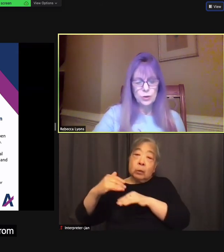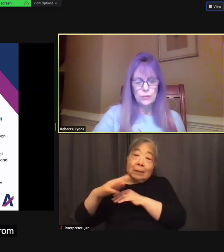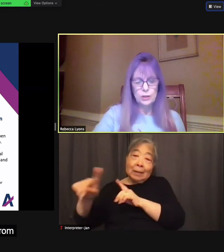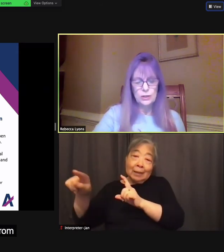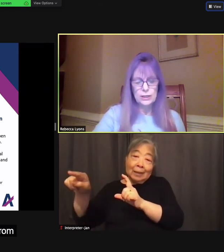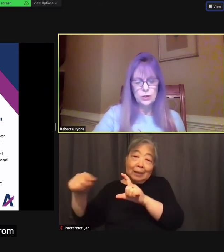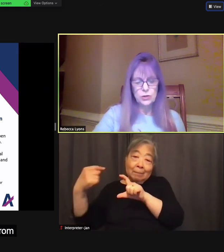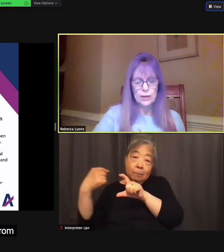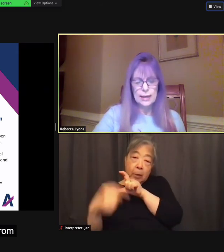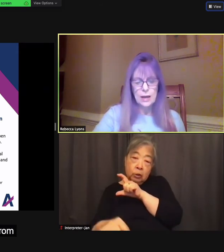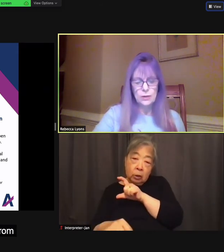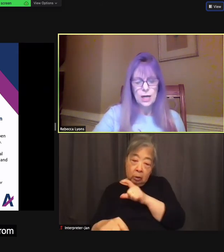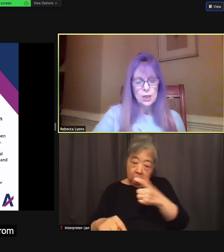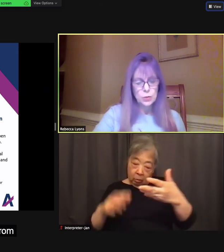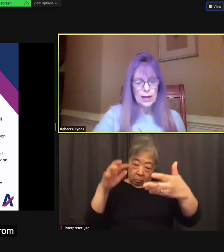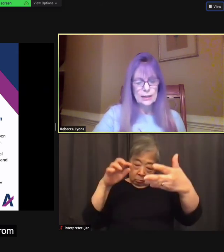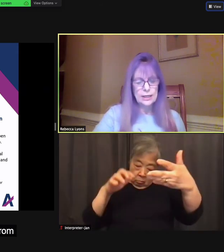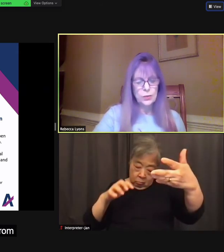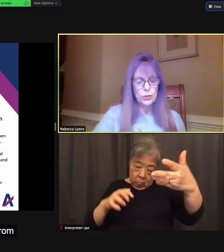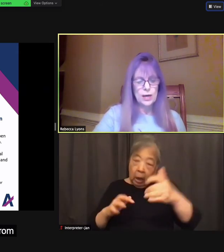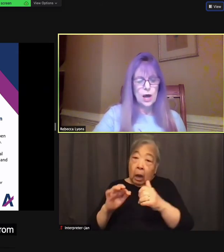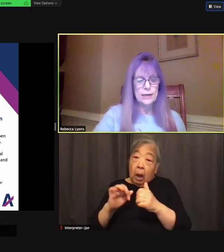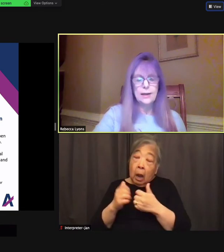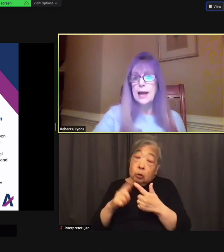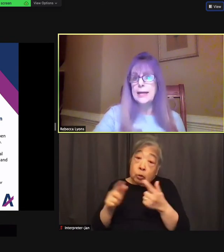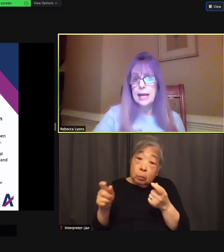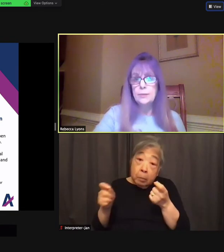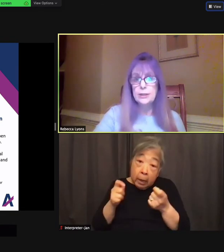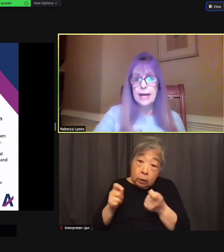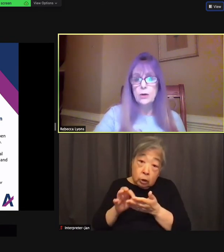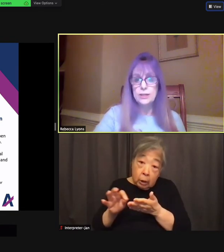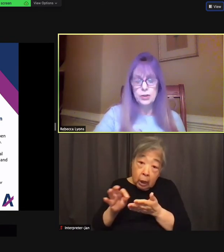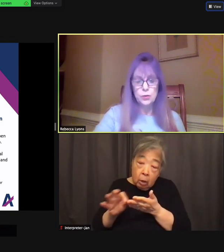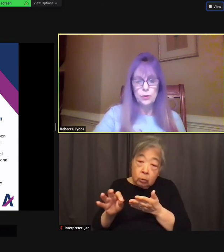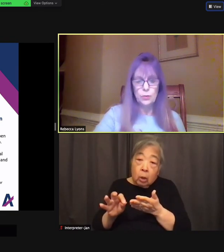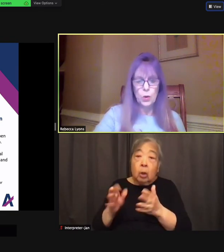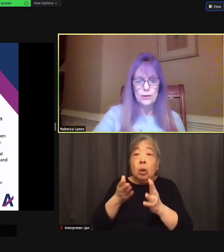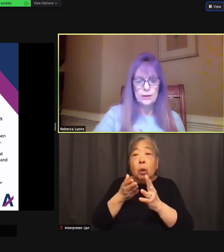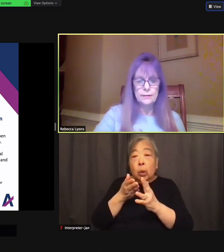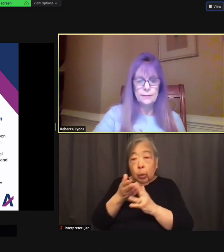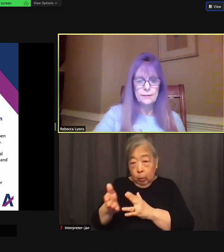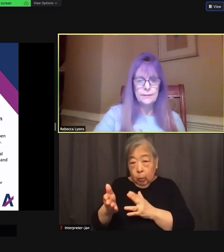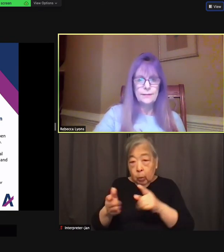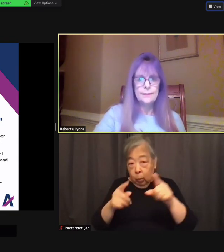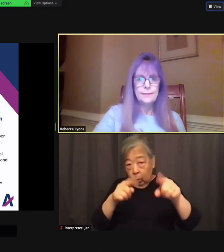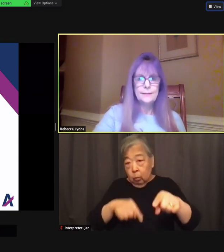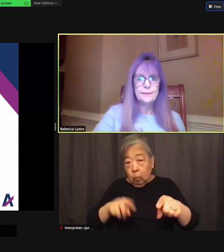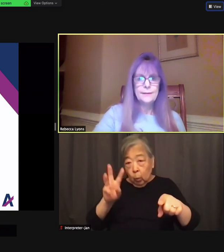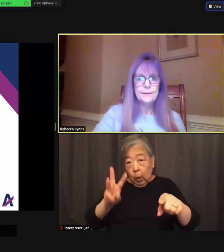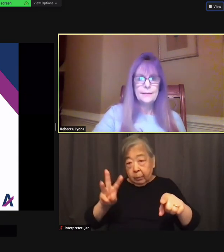and contributing to your account directly through the online ABLEnow consumer portal.